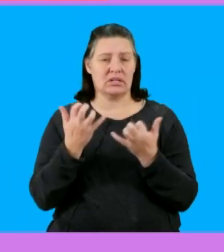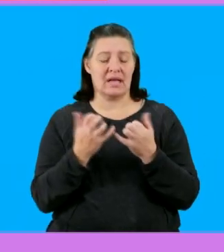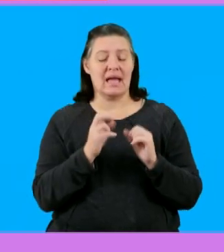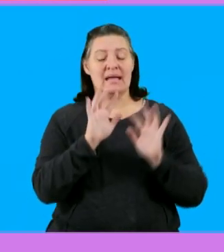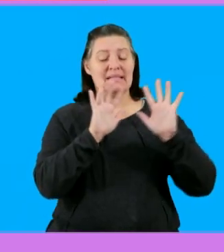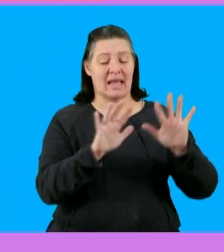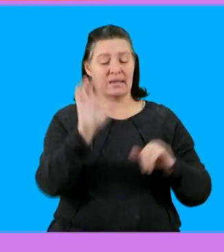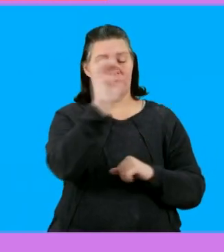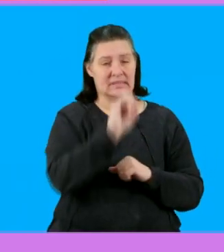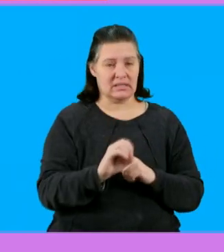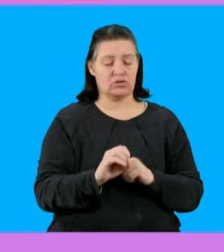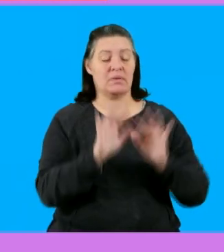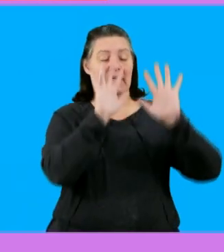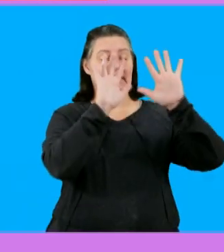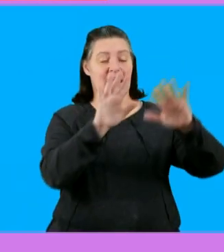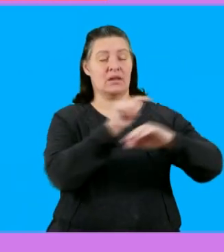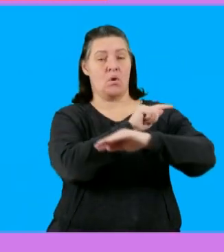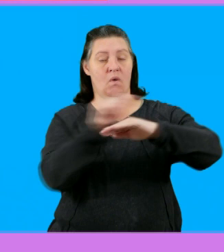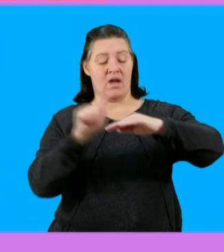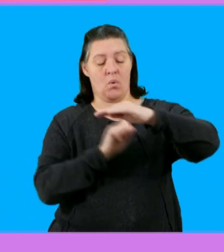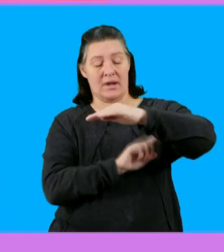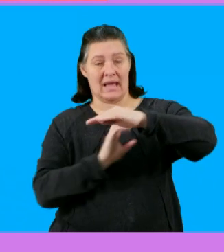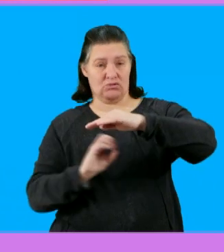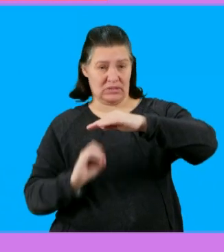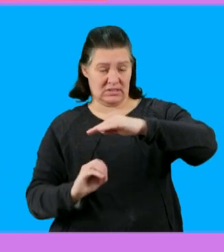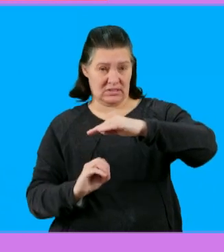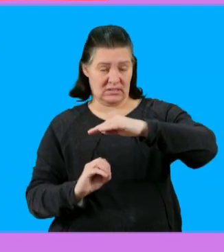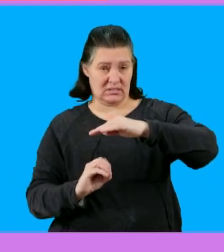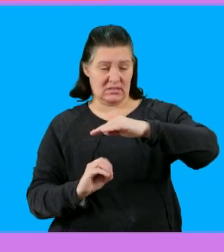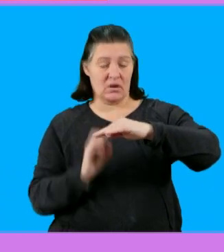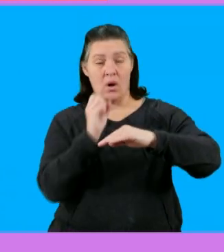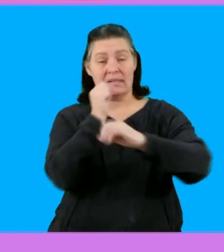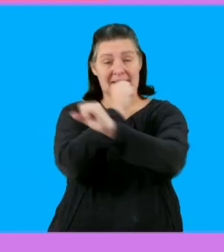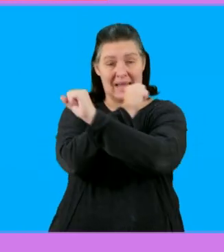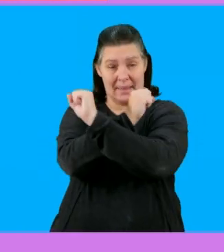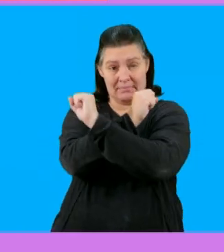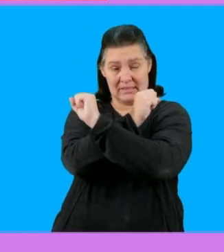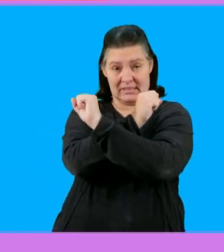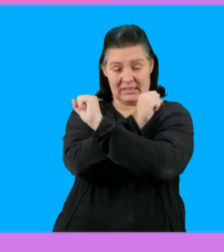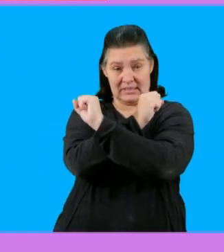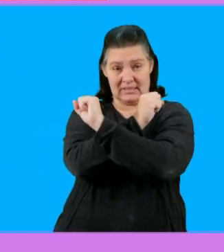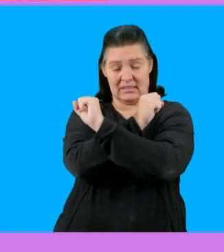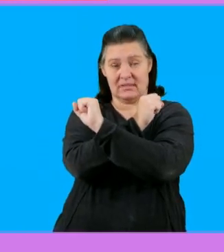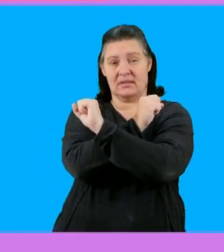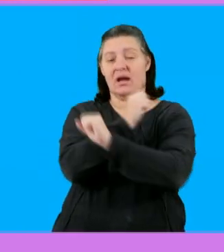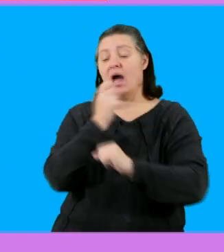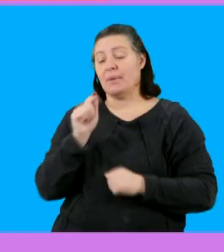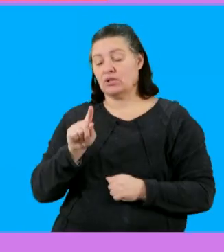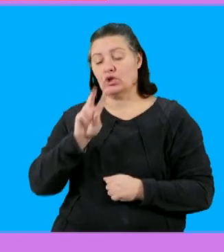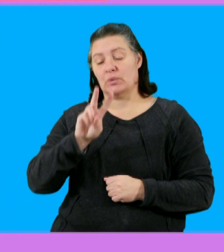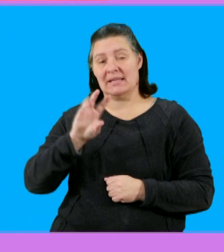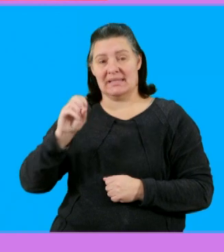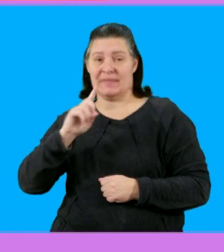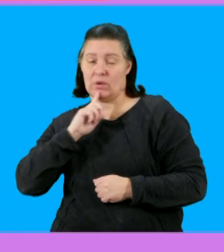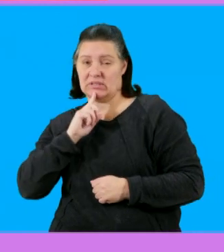calculate 10%. So I say 10 over 100. Okay. Off means I multiply of the item that